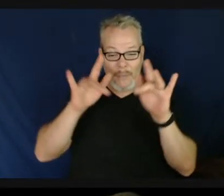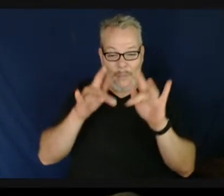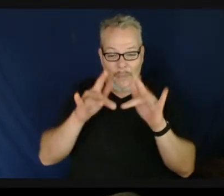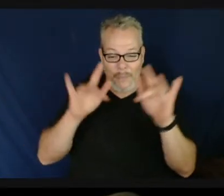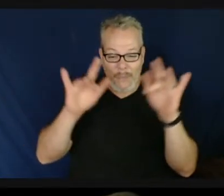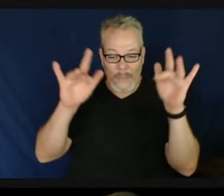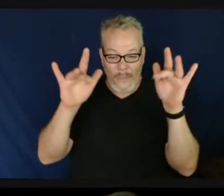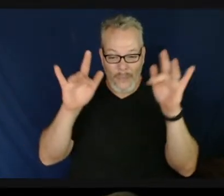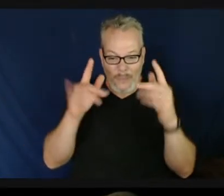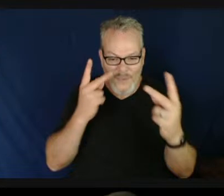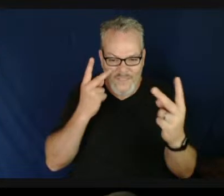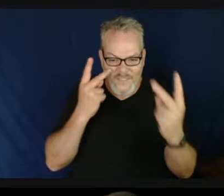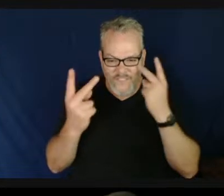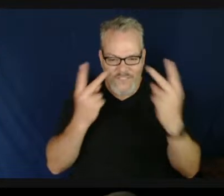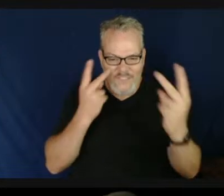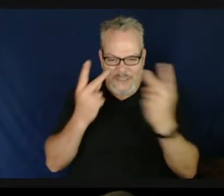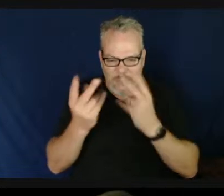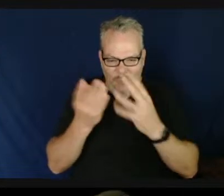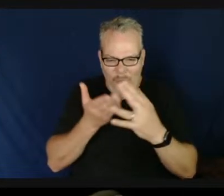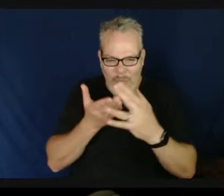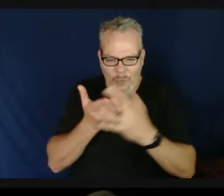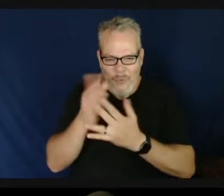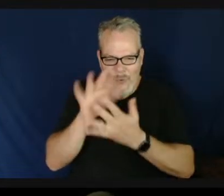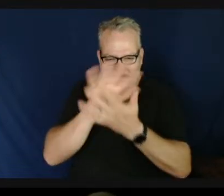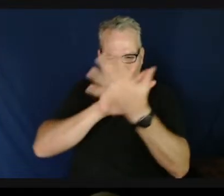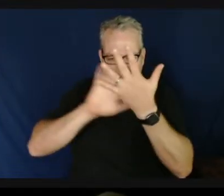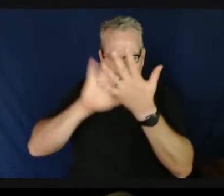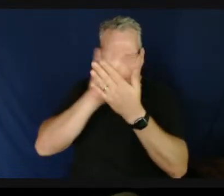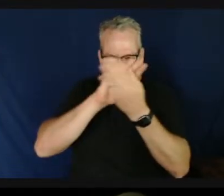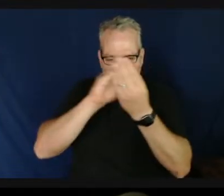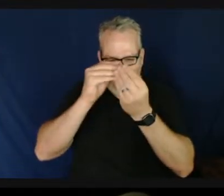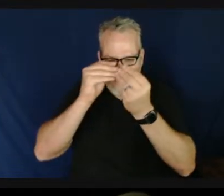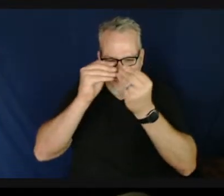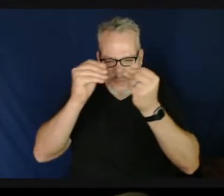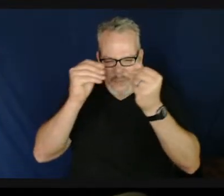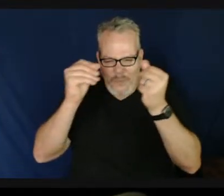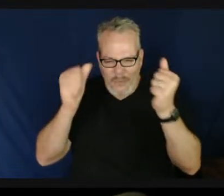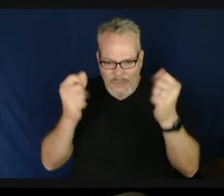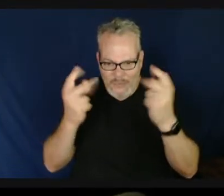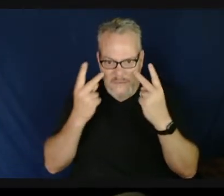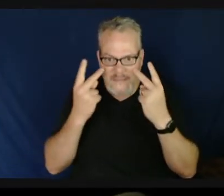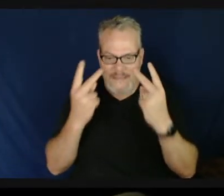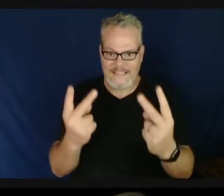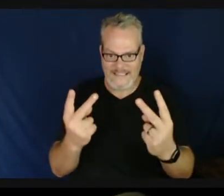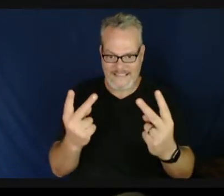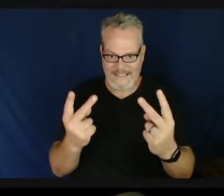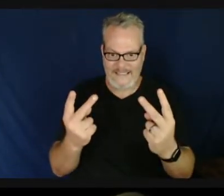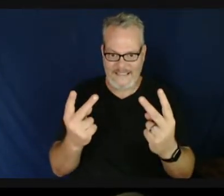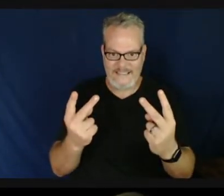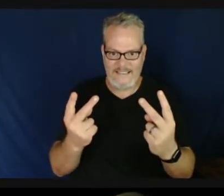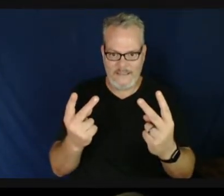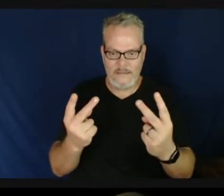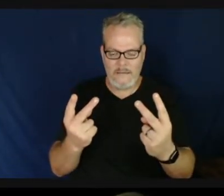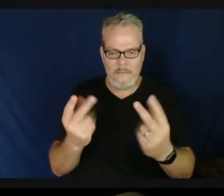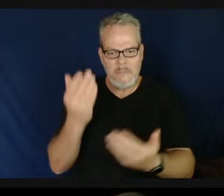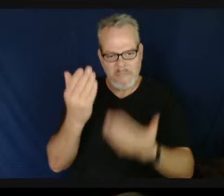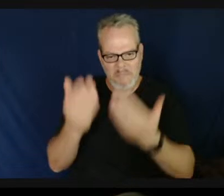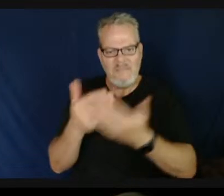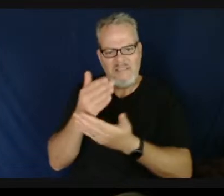visible through all the fume. So maybe it was that little bit of spatter happening